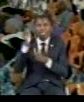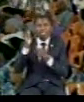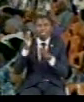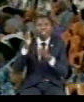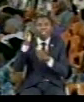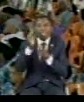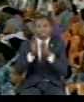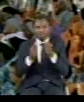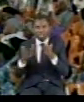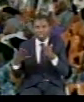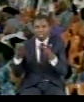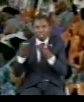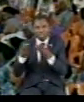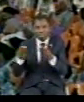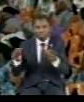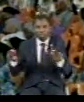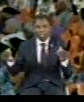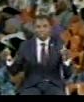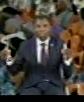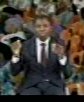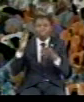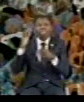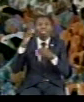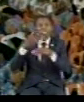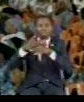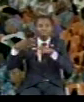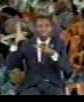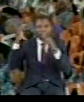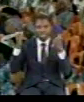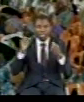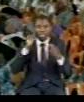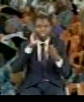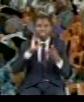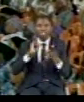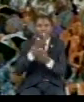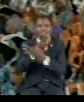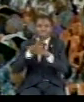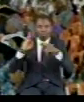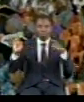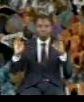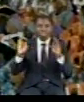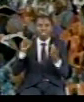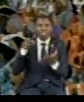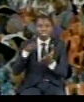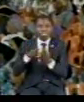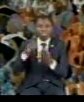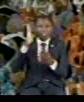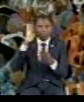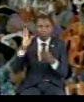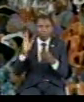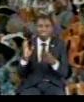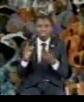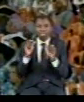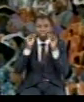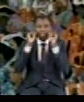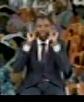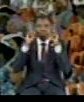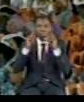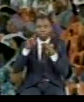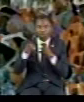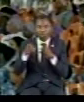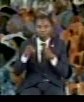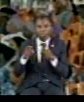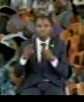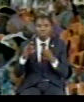away. Now he's totally free. Now listen, this will shock you. This will shock you. It will interest you. Because